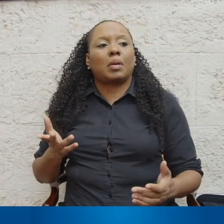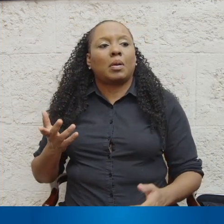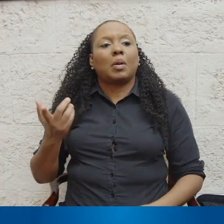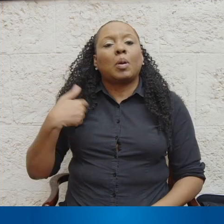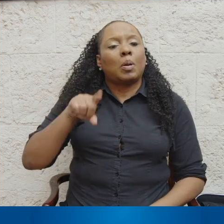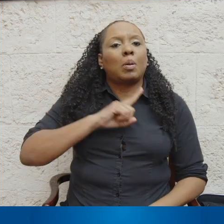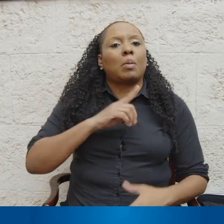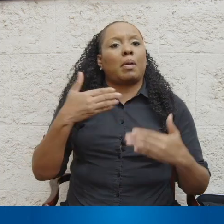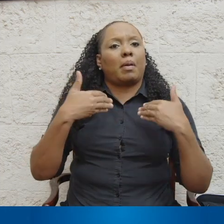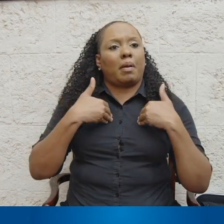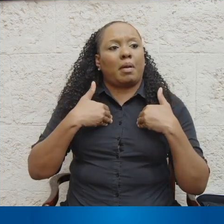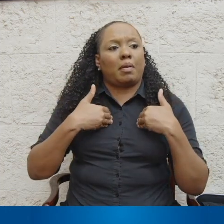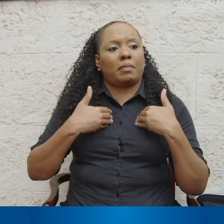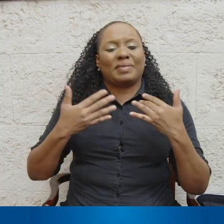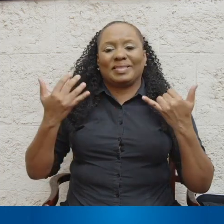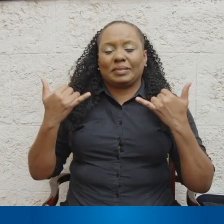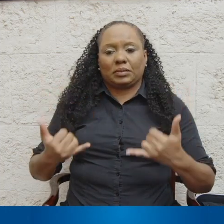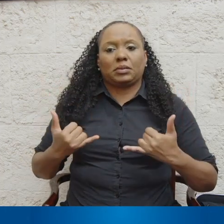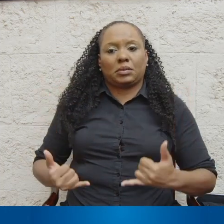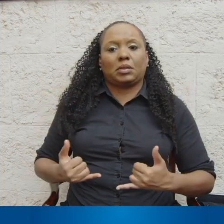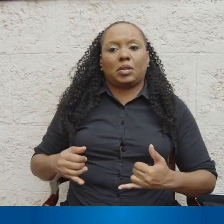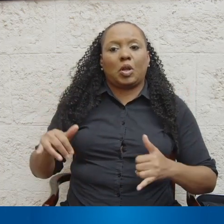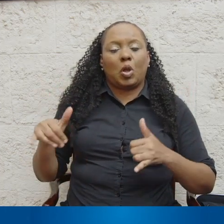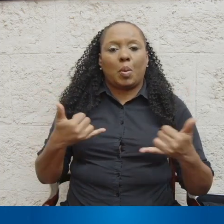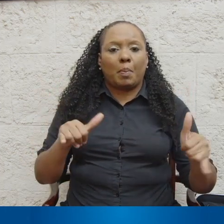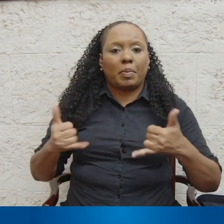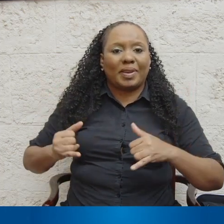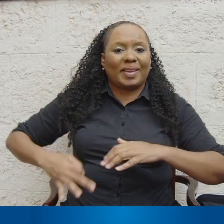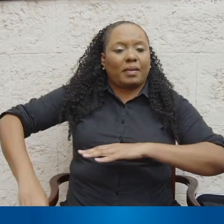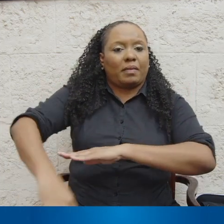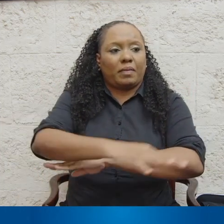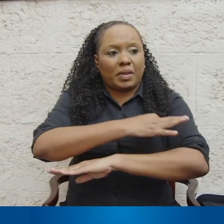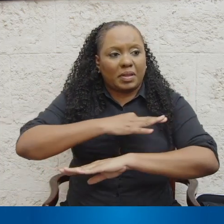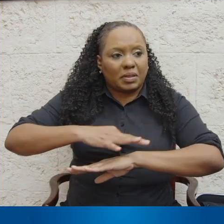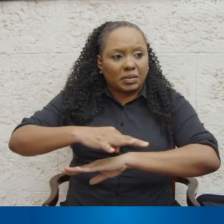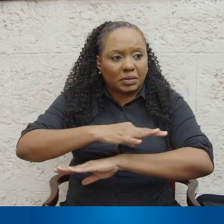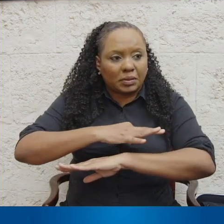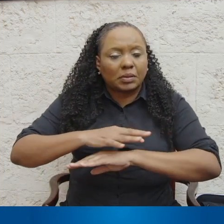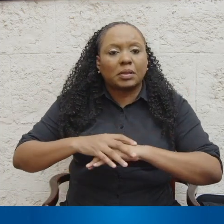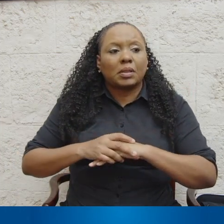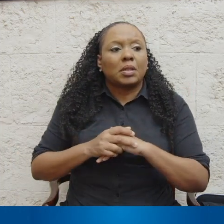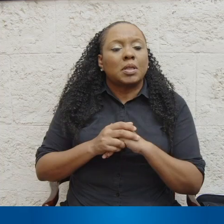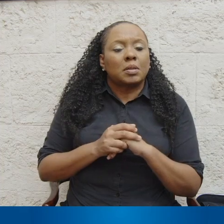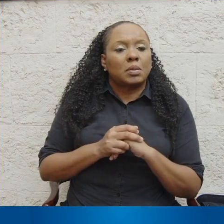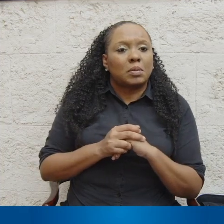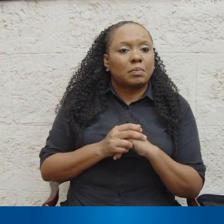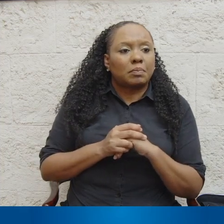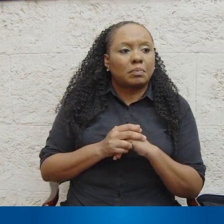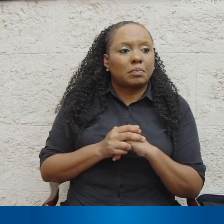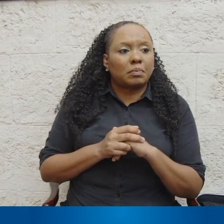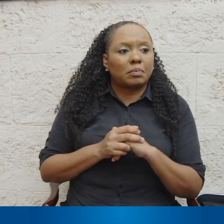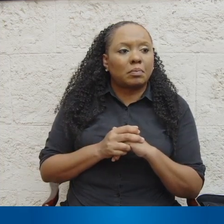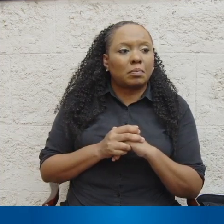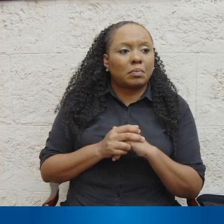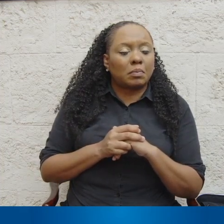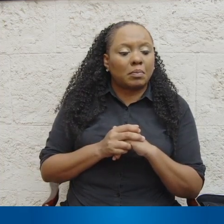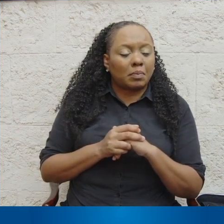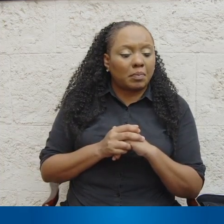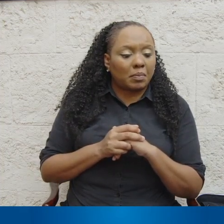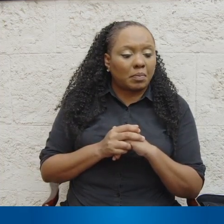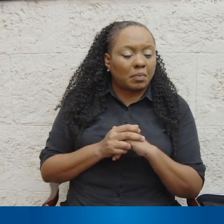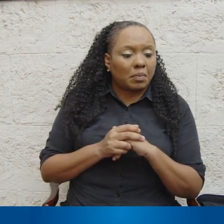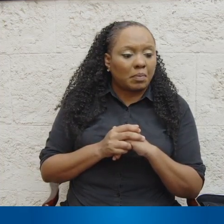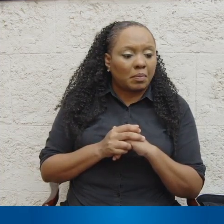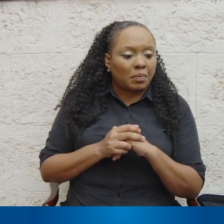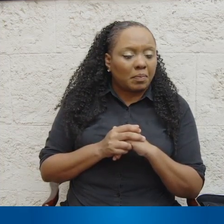we believe if you add bleachers to these playing fields, and then you find a way